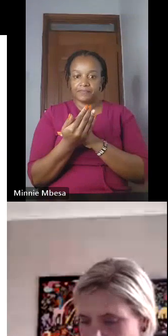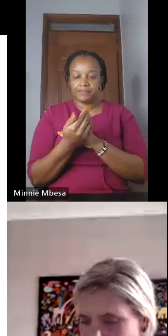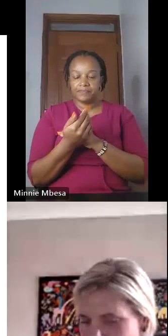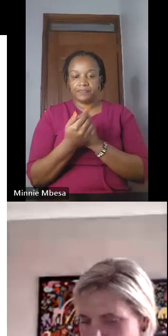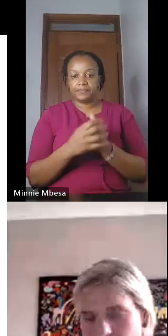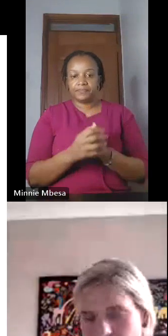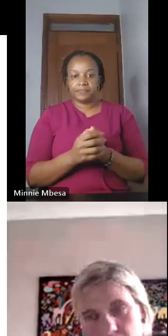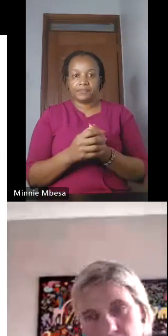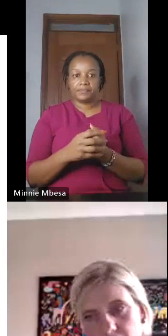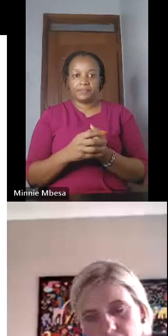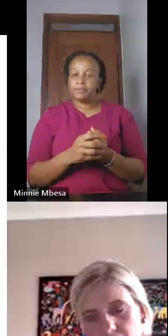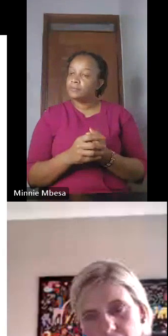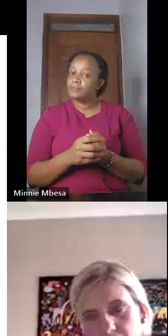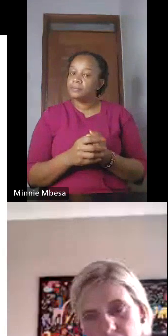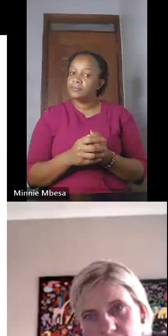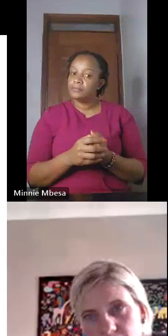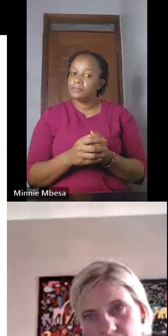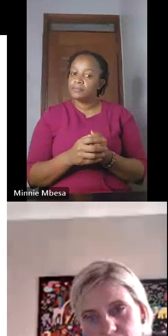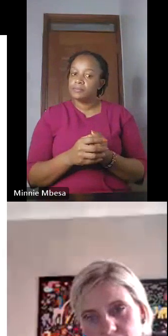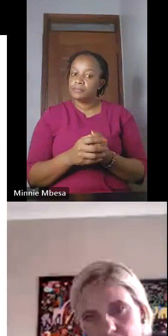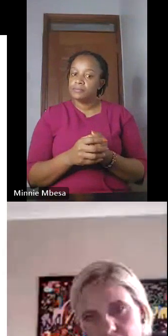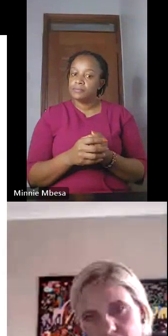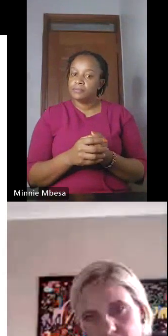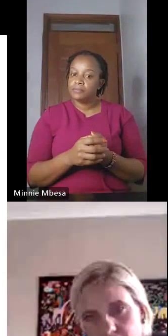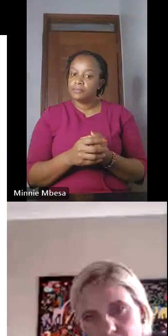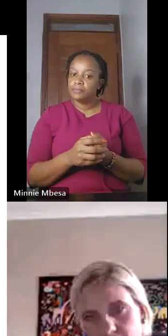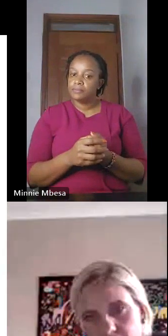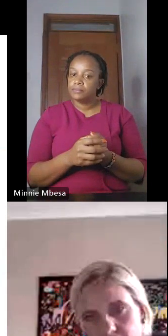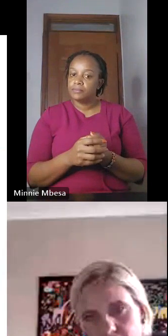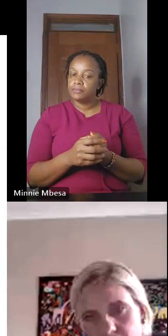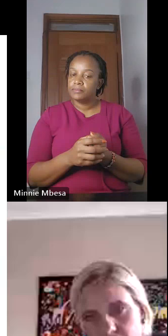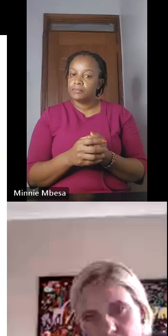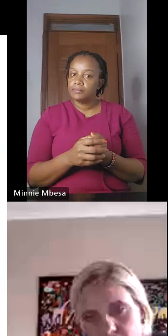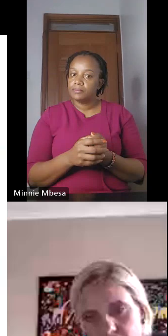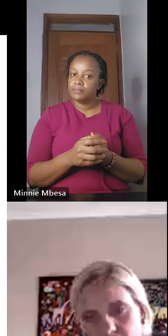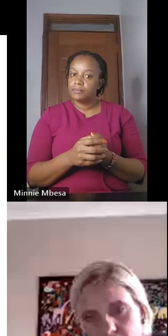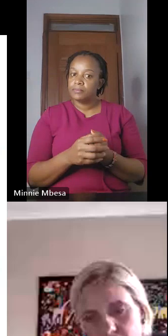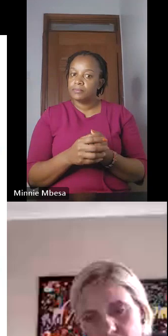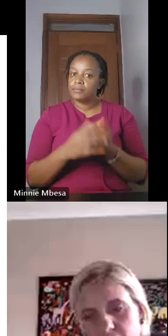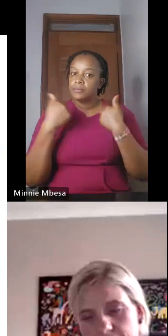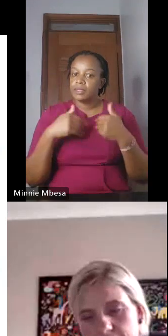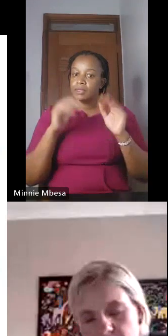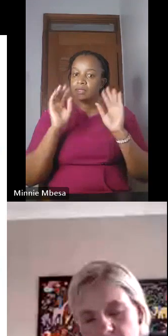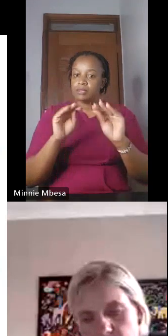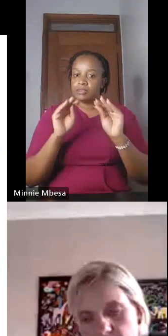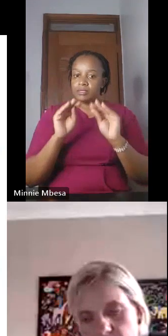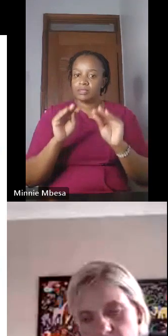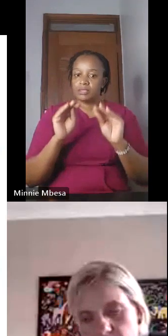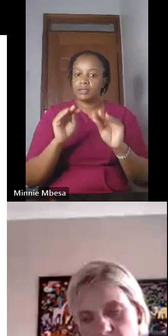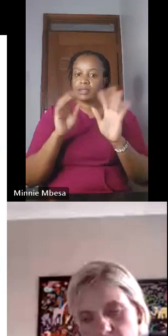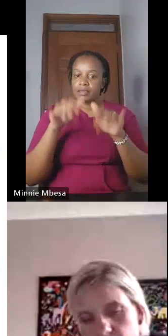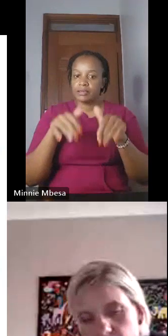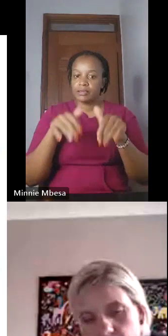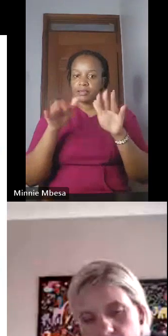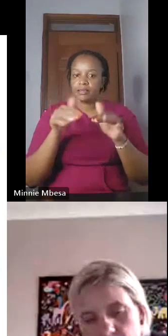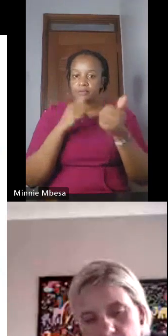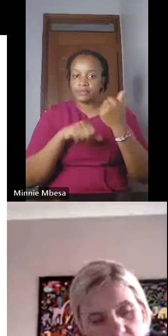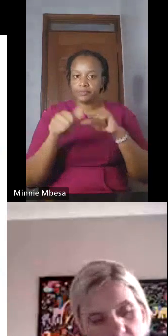right. So with the Ghana Education Service, and I teach agriculture science Yes, for 5 years